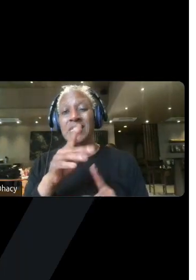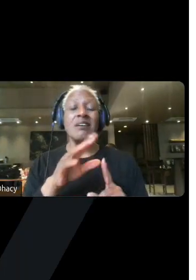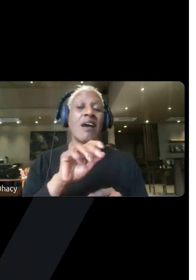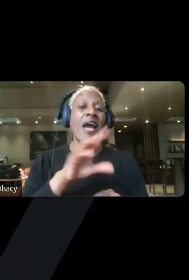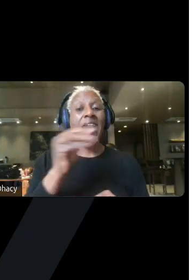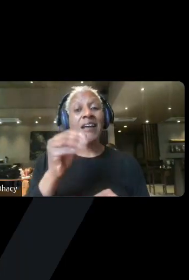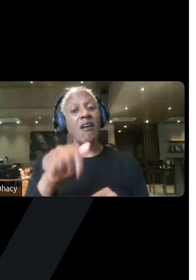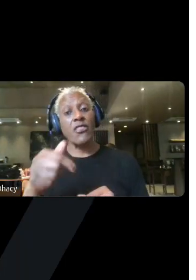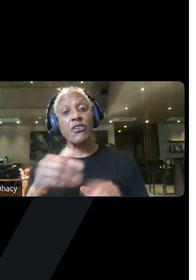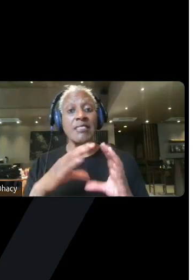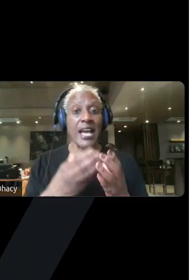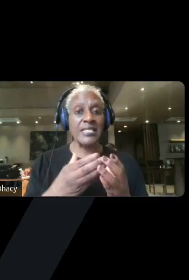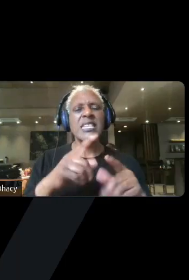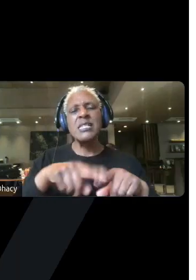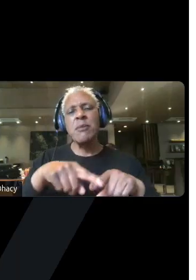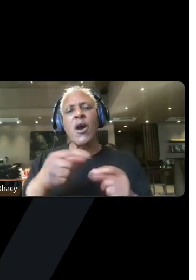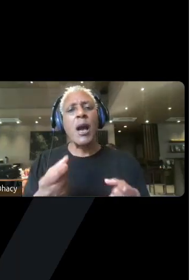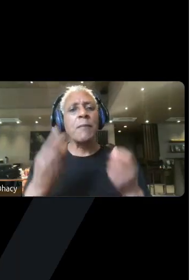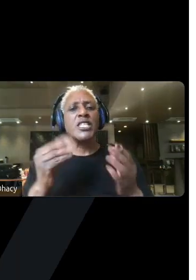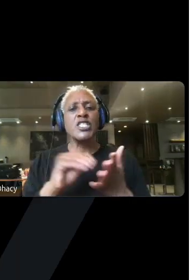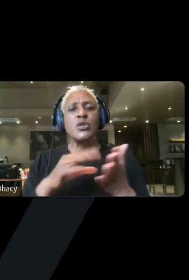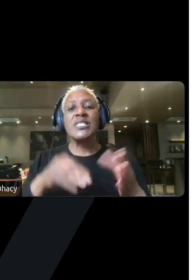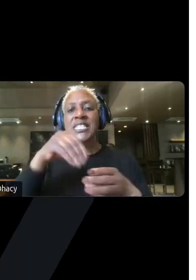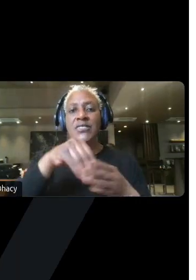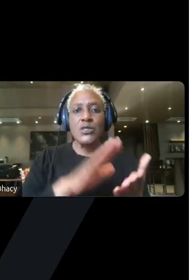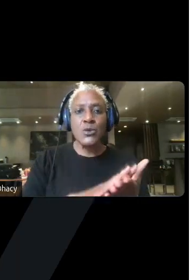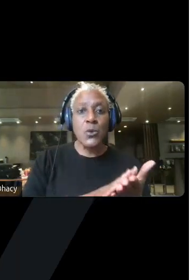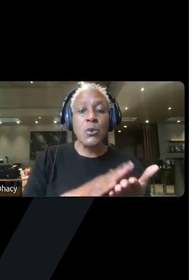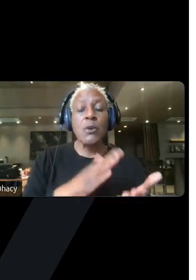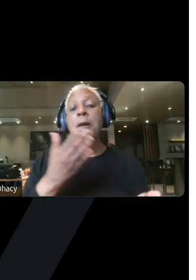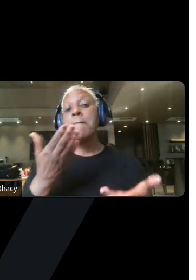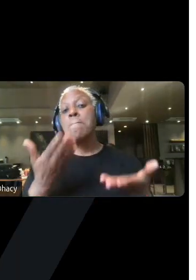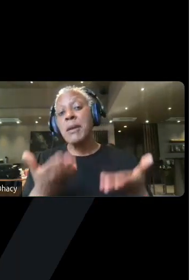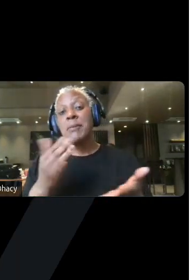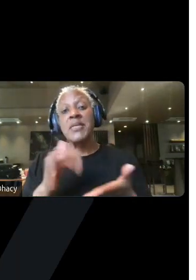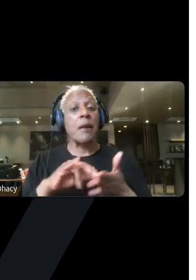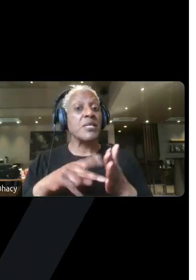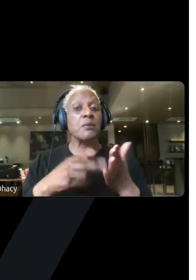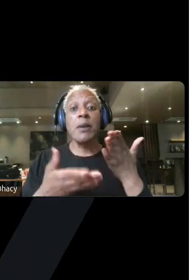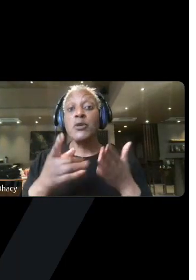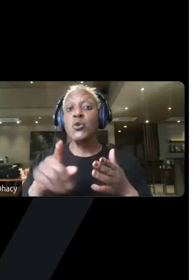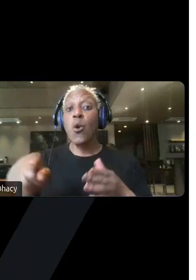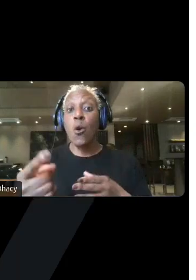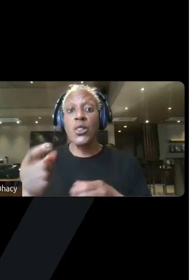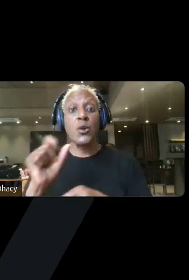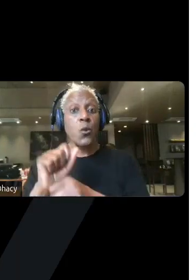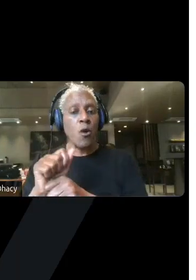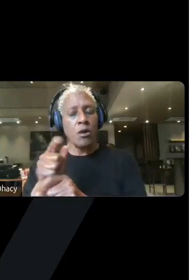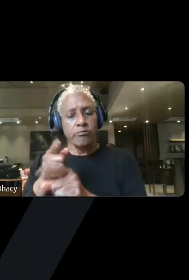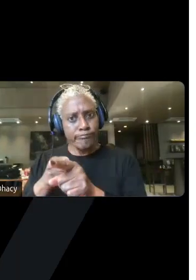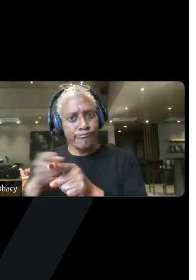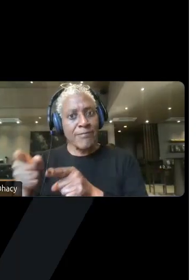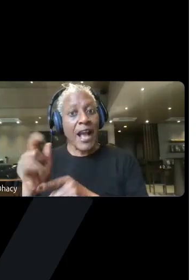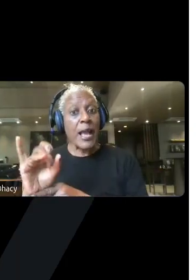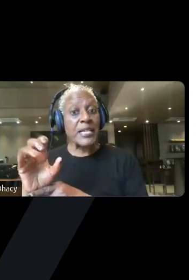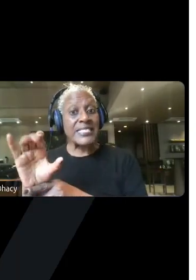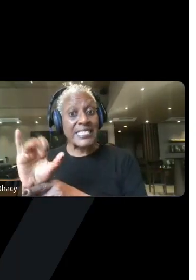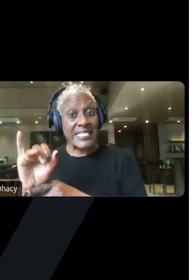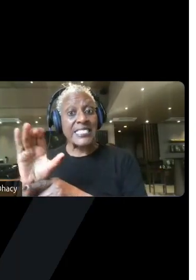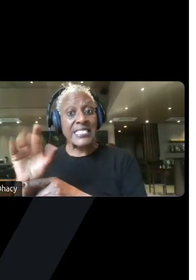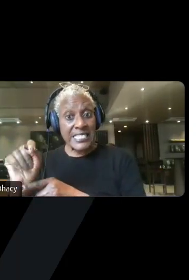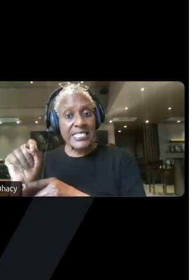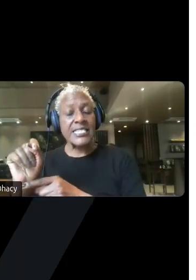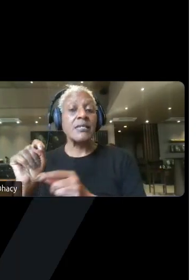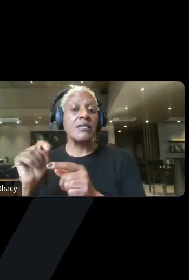are enrolled in various programs, that just means you may not be only an ICT teacher. You may have some periods where you teach ICT,